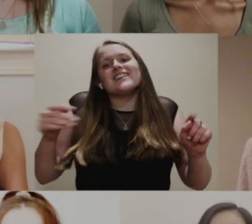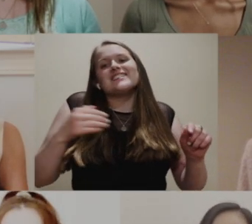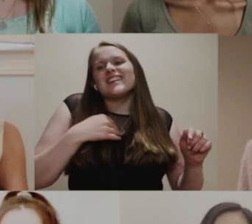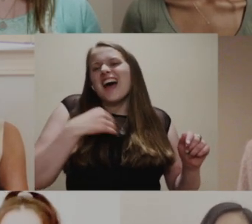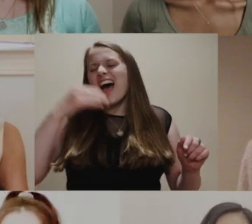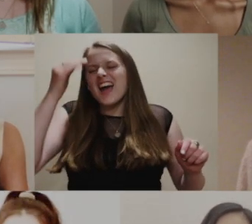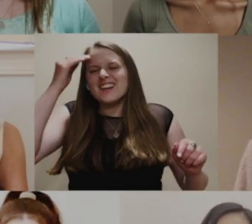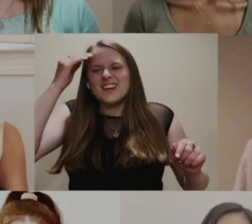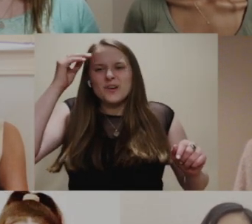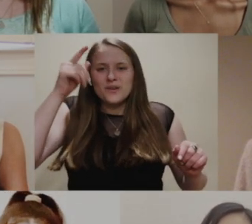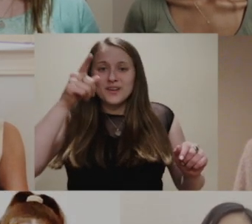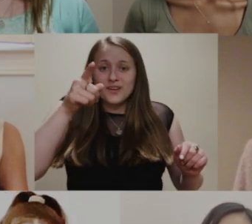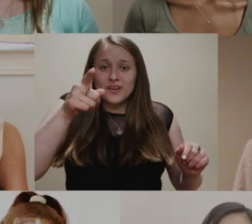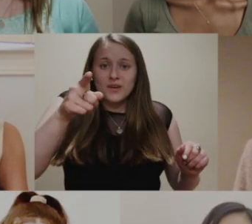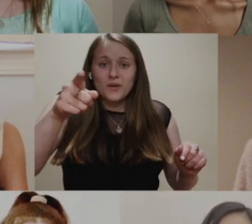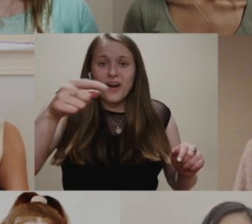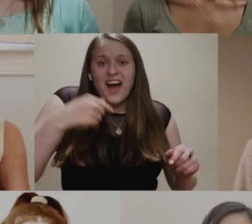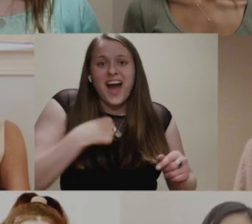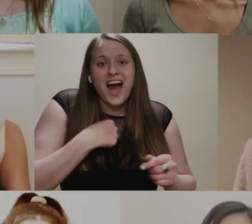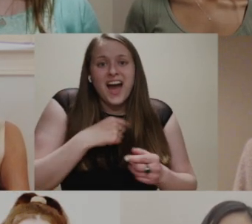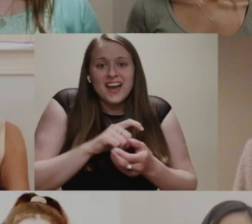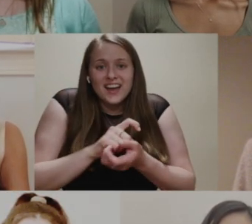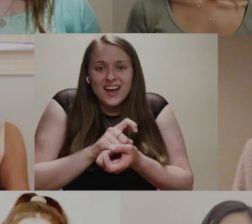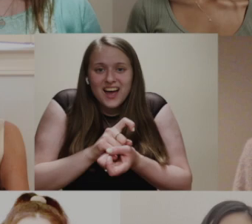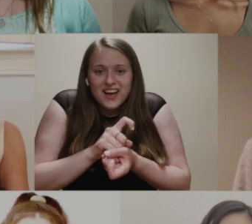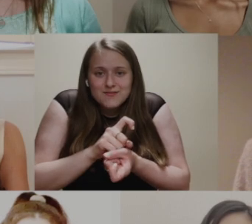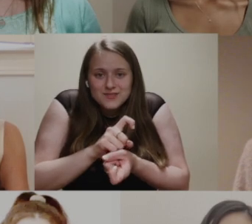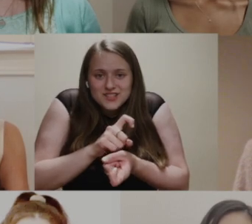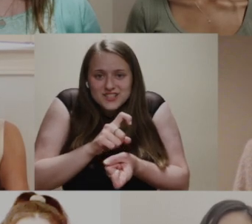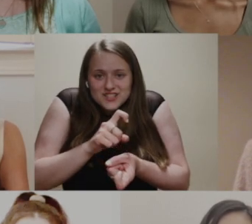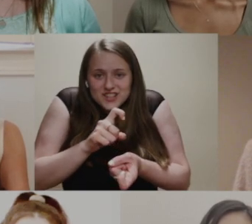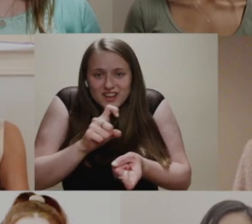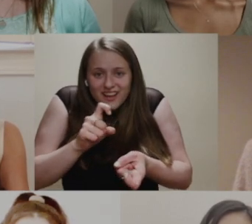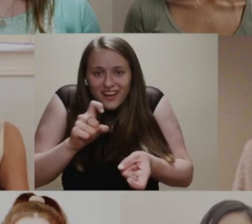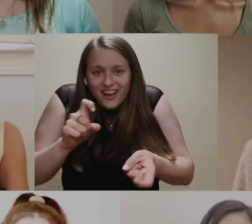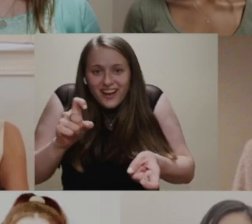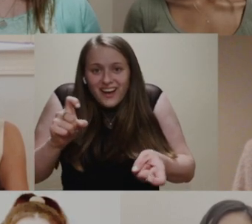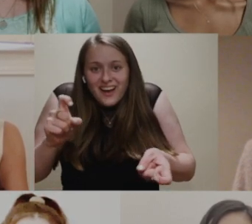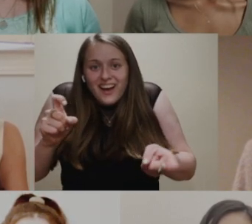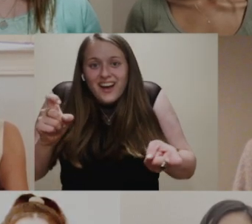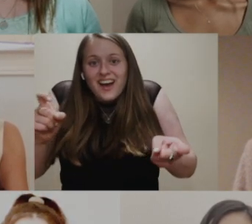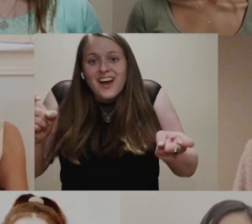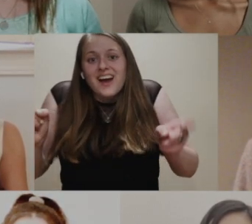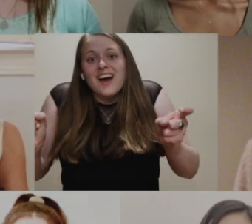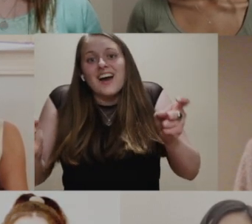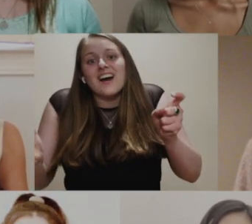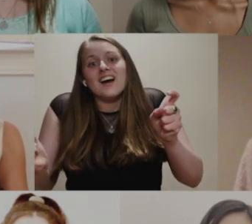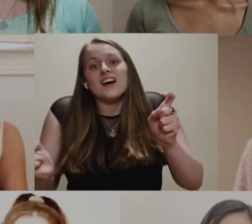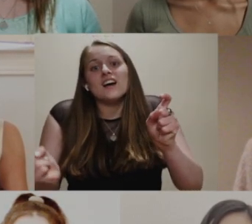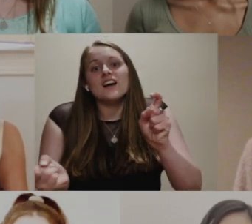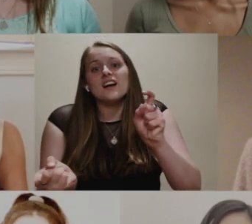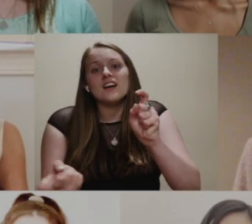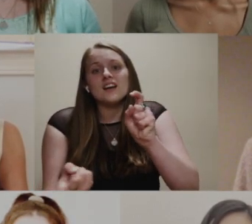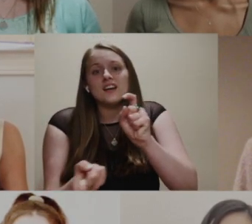I knew you I have been changed